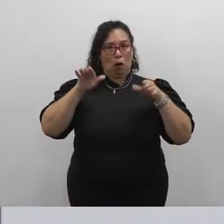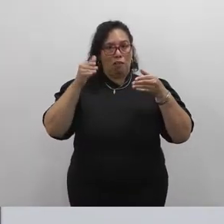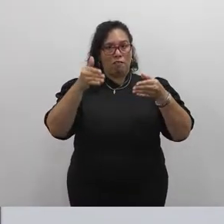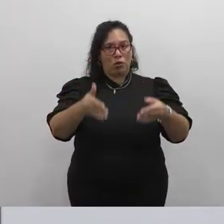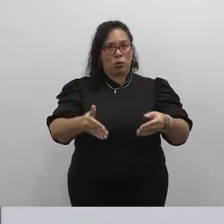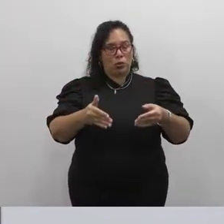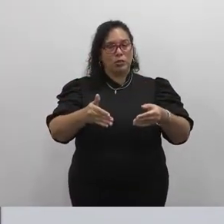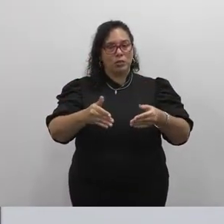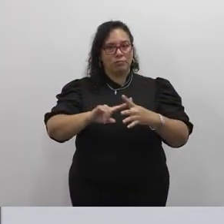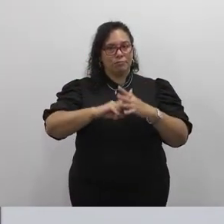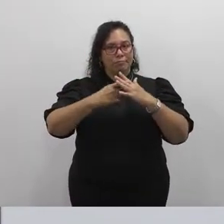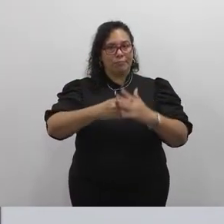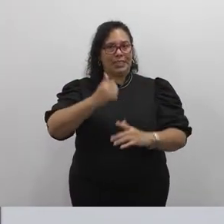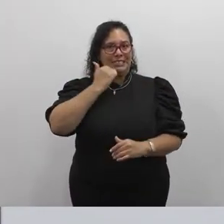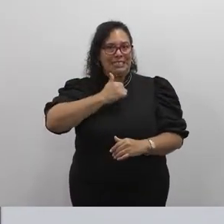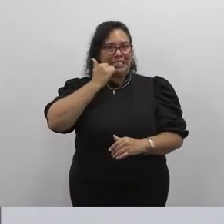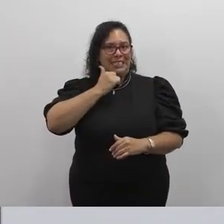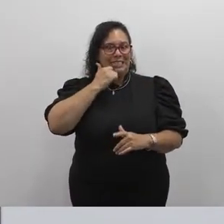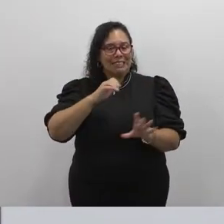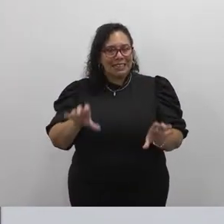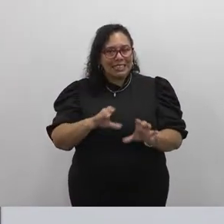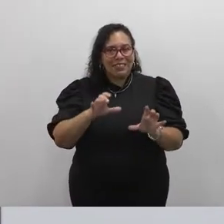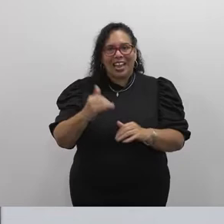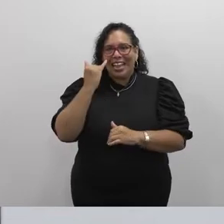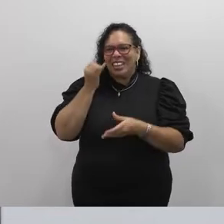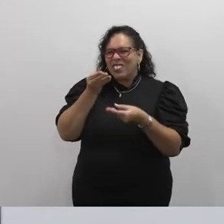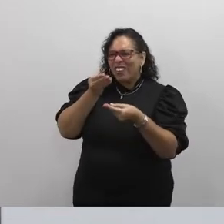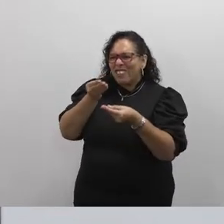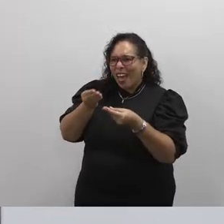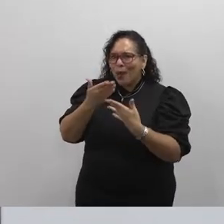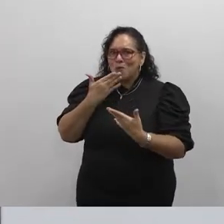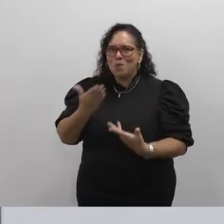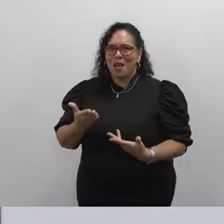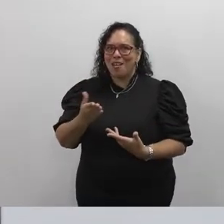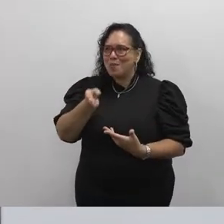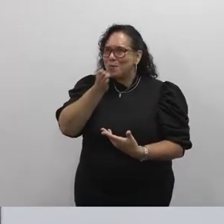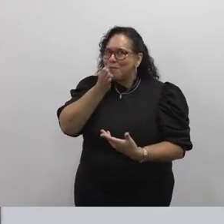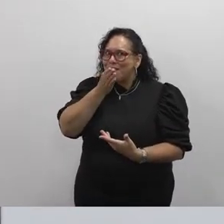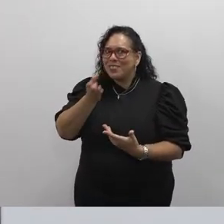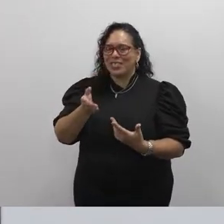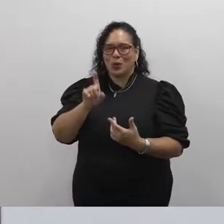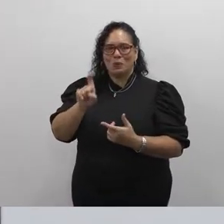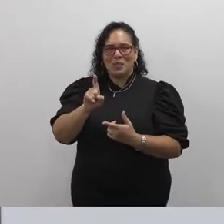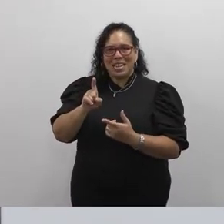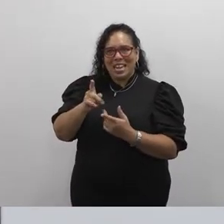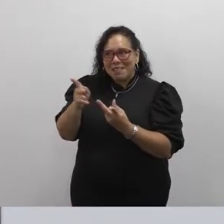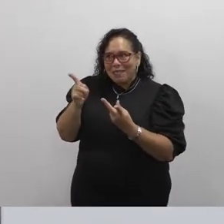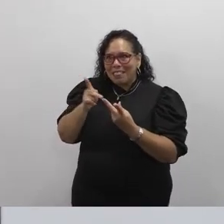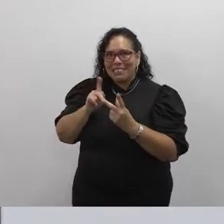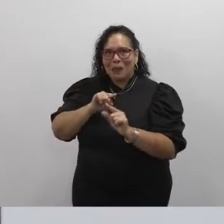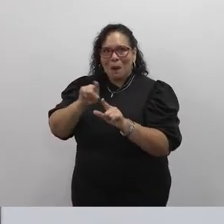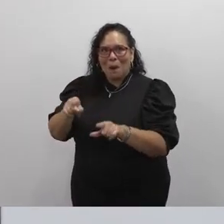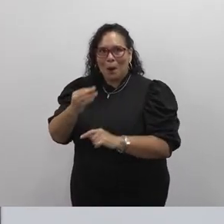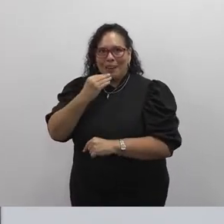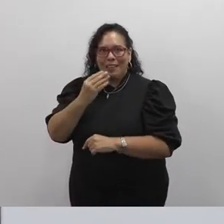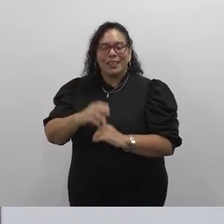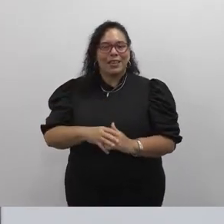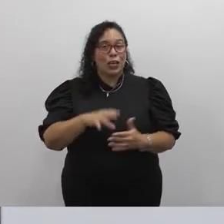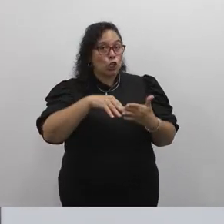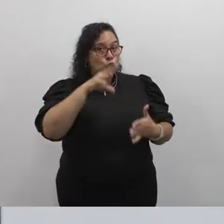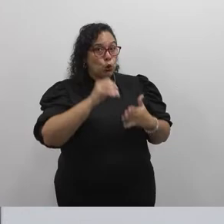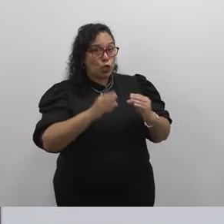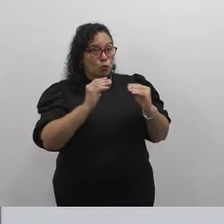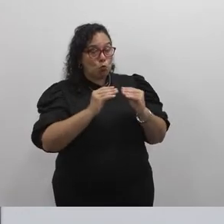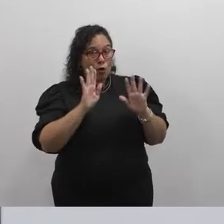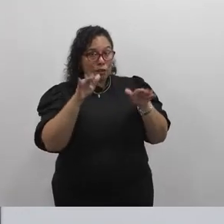their daily activities if they're well-fed and they had a good breakfast. We need the facility to be able to do so. We know the students probably going to be more focused if